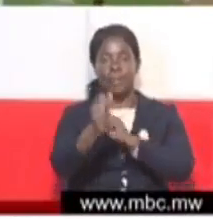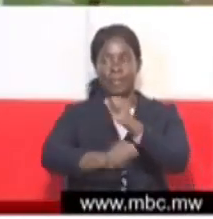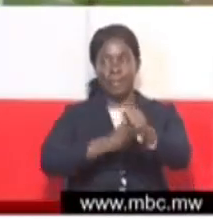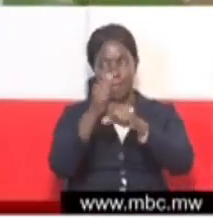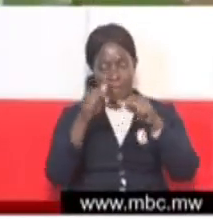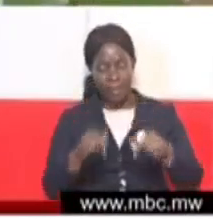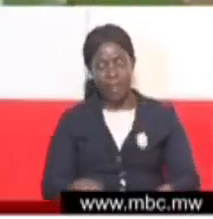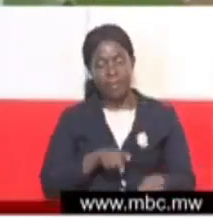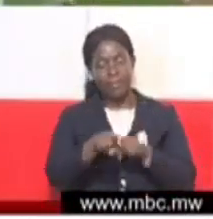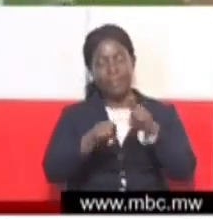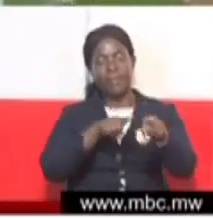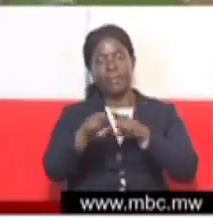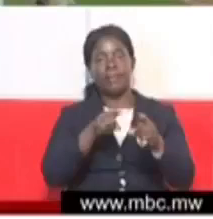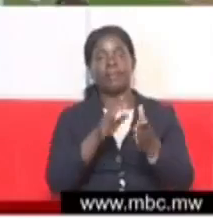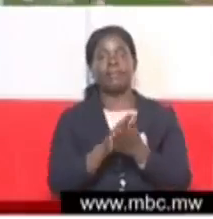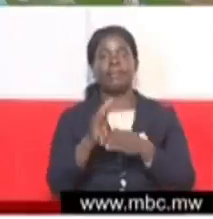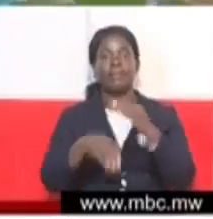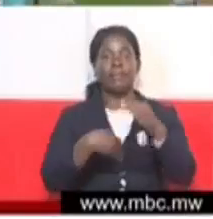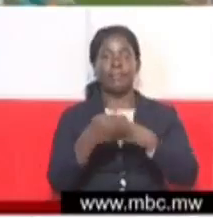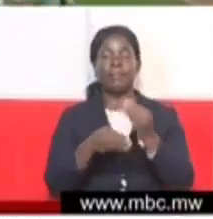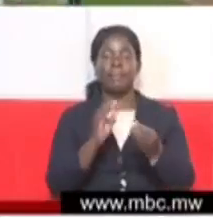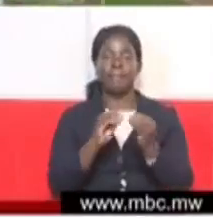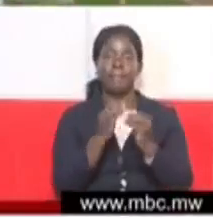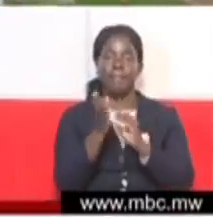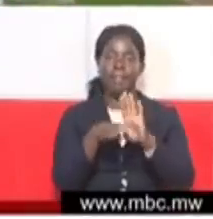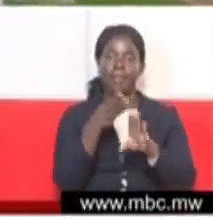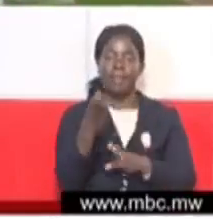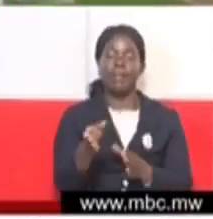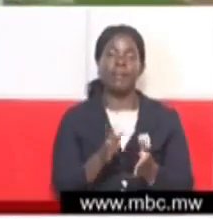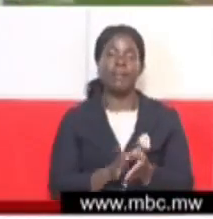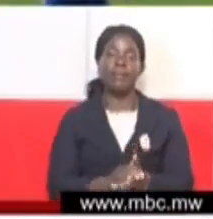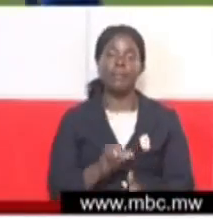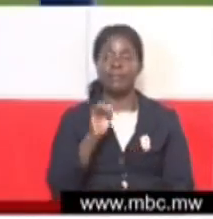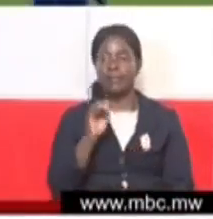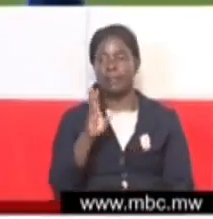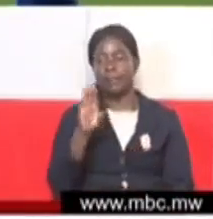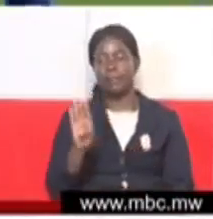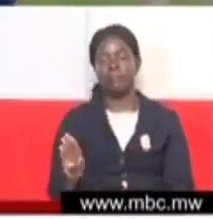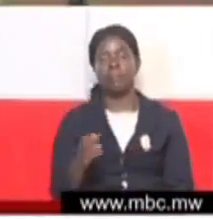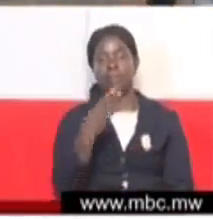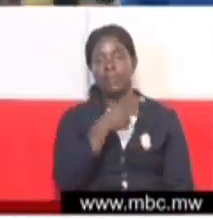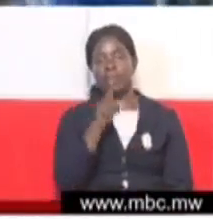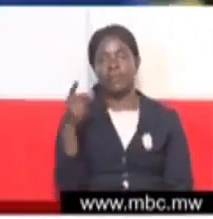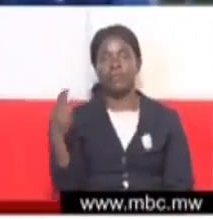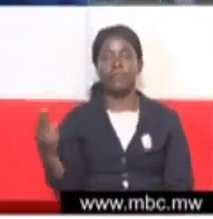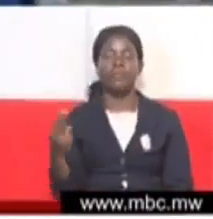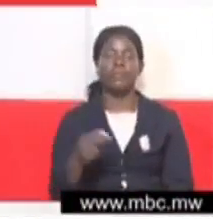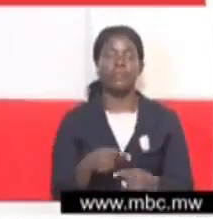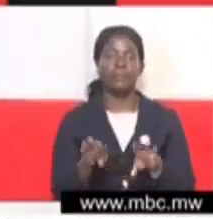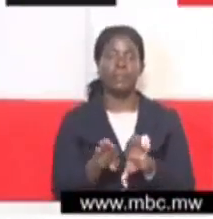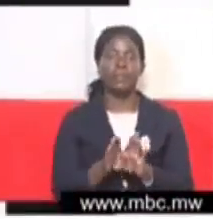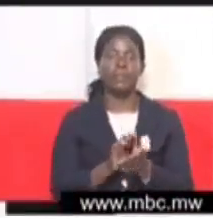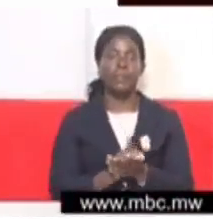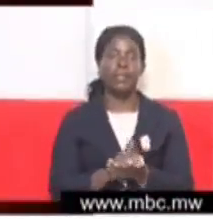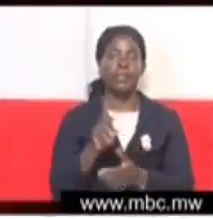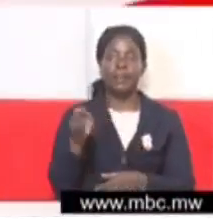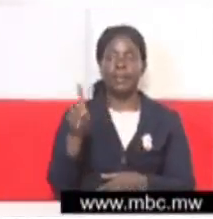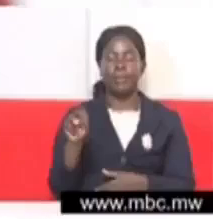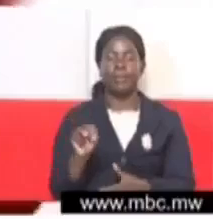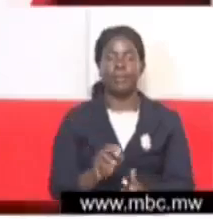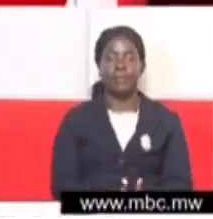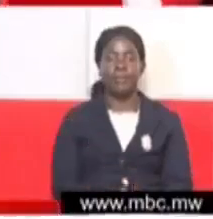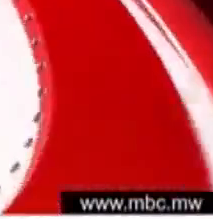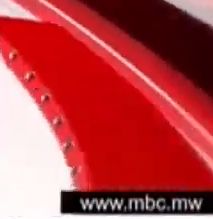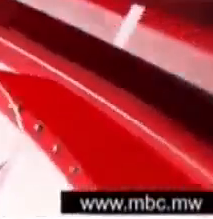Cup champions after beating defending champions FCB Nyasa Big Bullets 3-2 on post-match penalties.